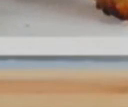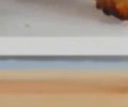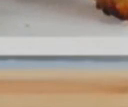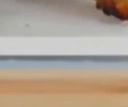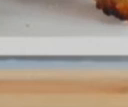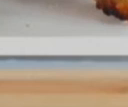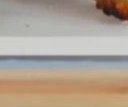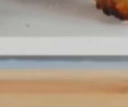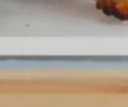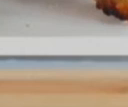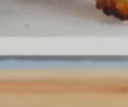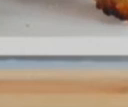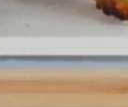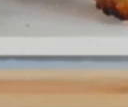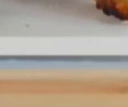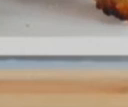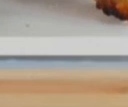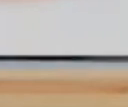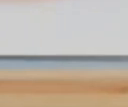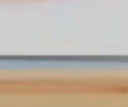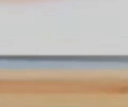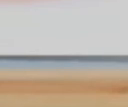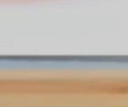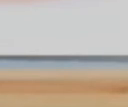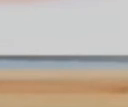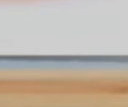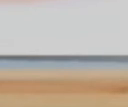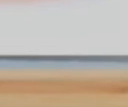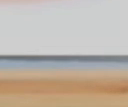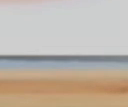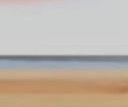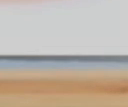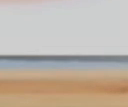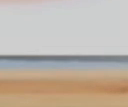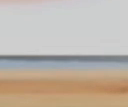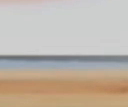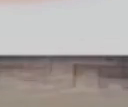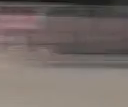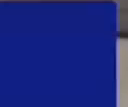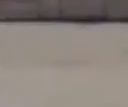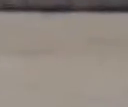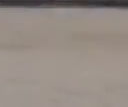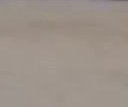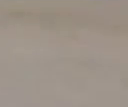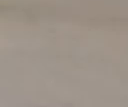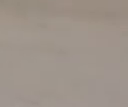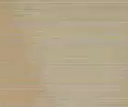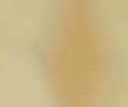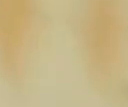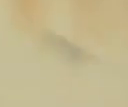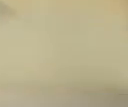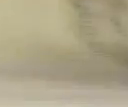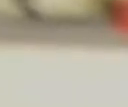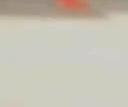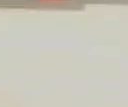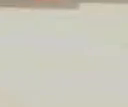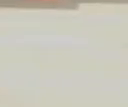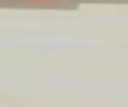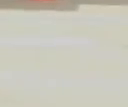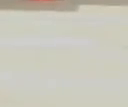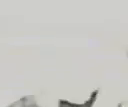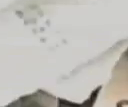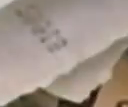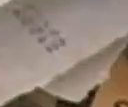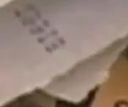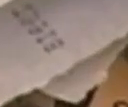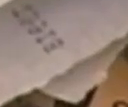ribs, $2.29 per pound. Sweet Gala apples, 3-pound bag, $3.99. Open Monday through Saturdays, 7